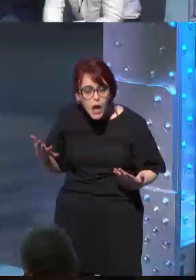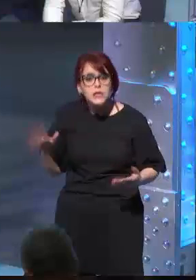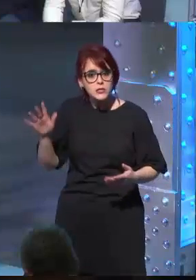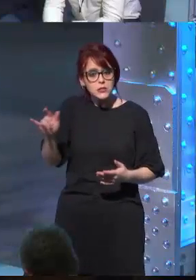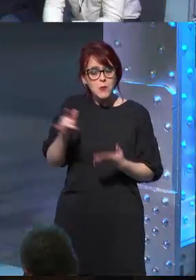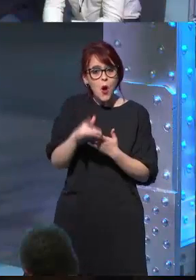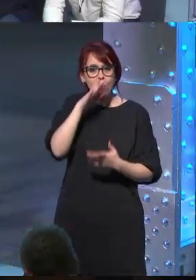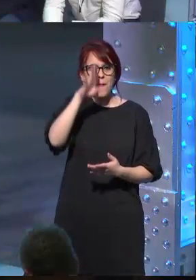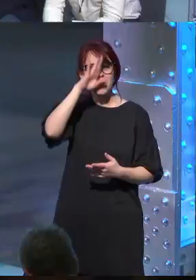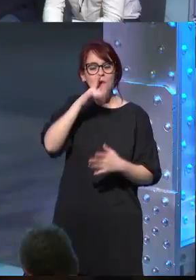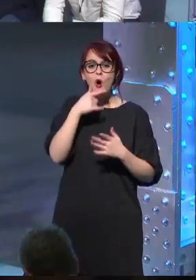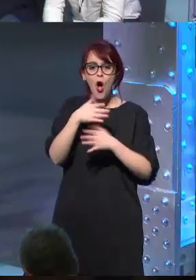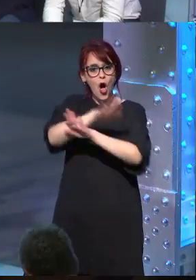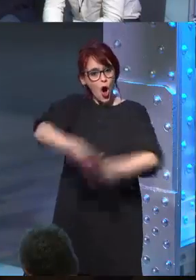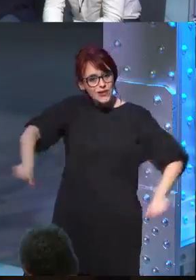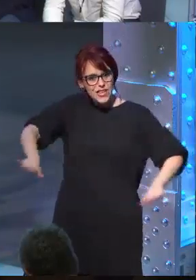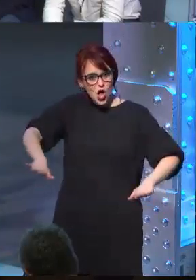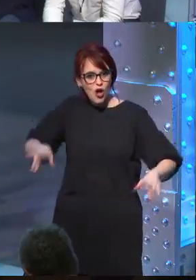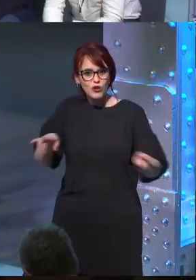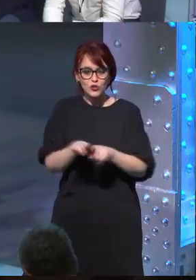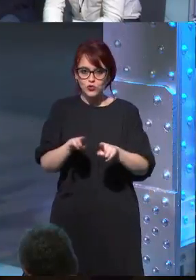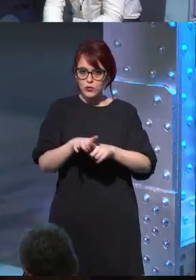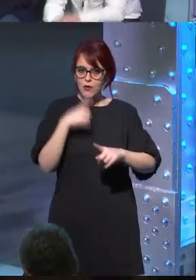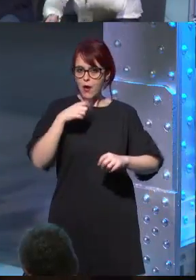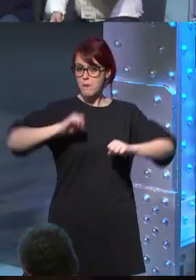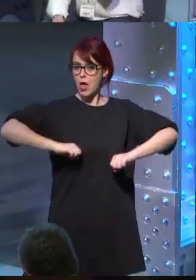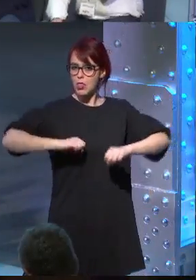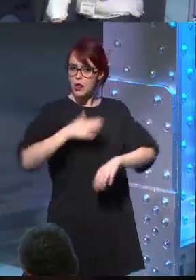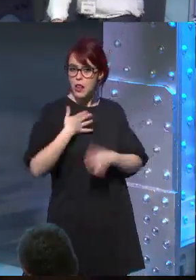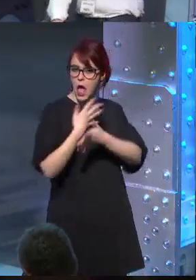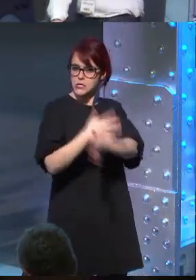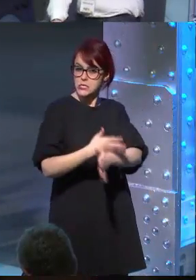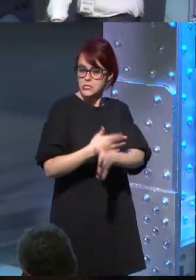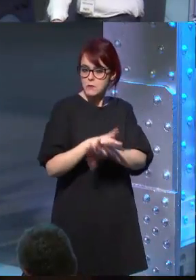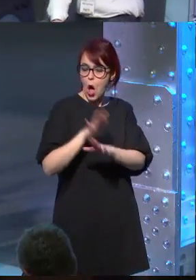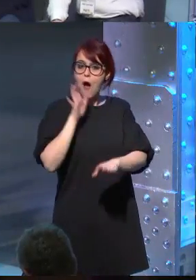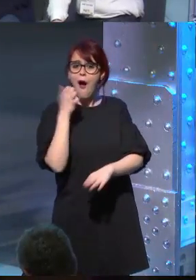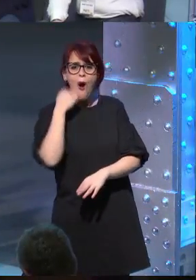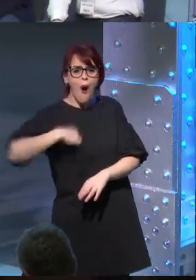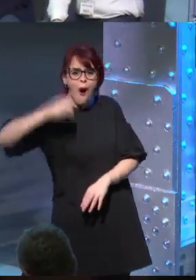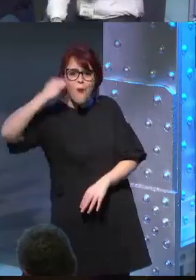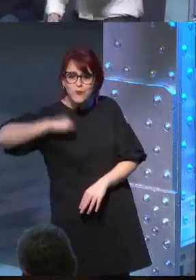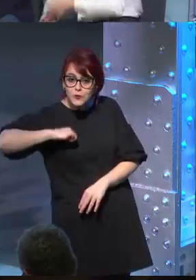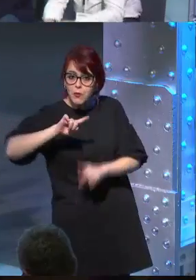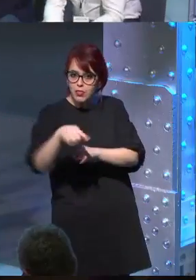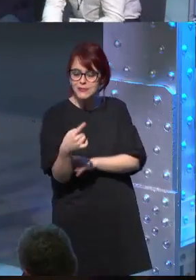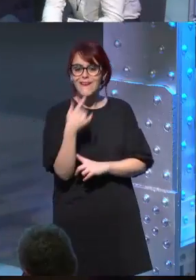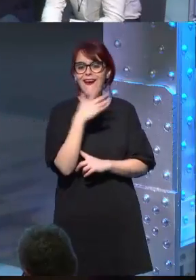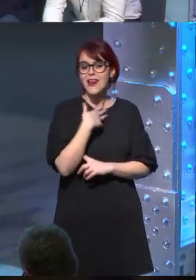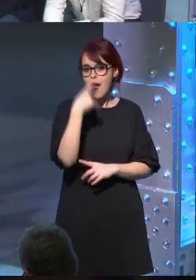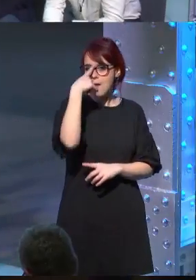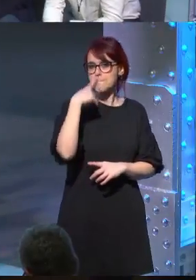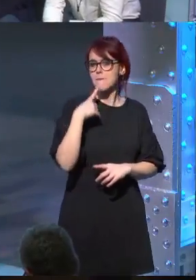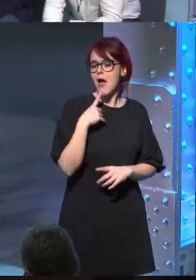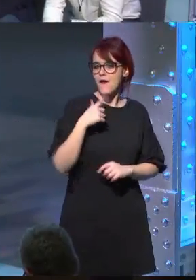into a group, and I was scared, but she told me that the girls and the boys